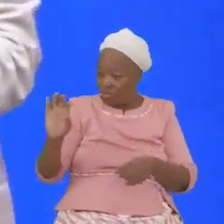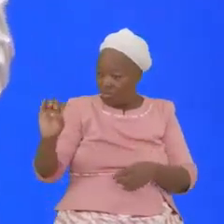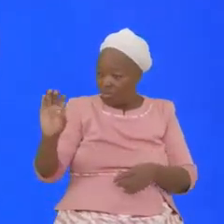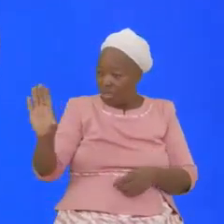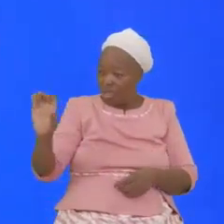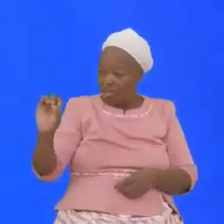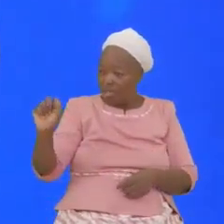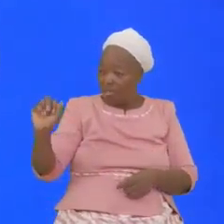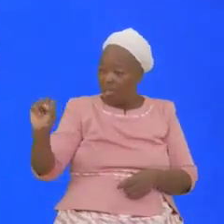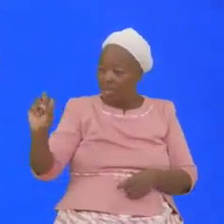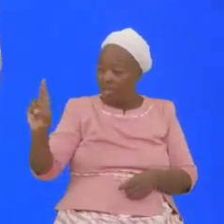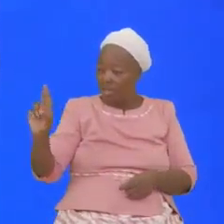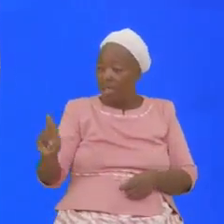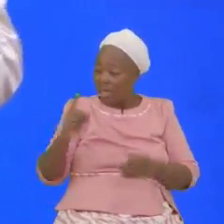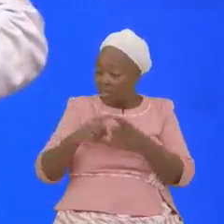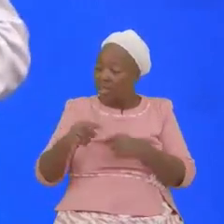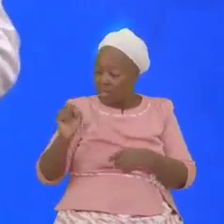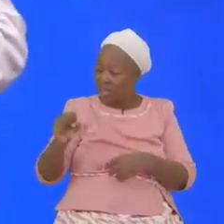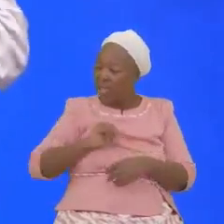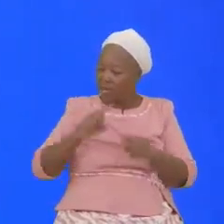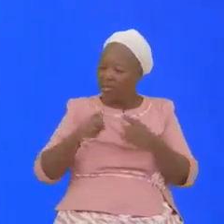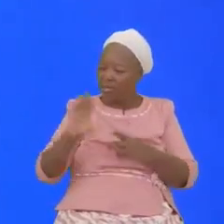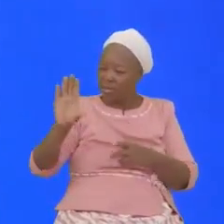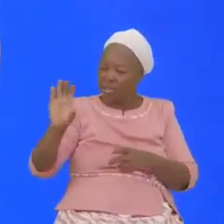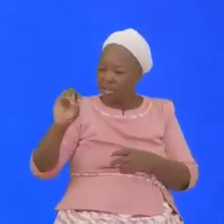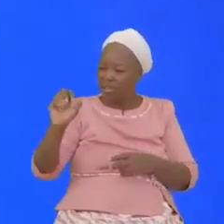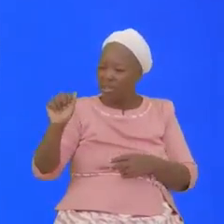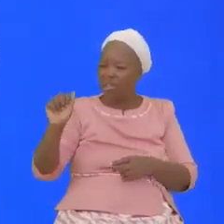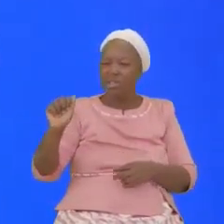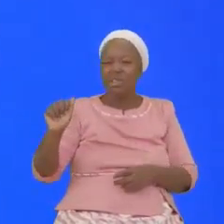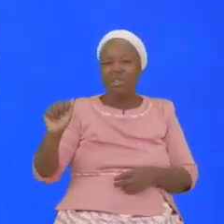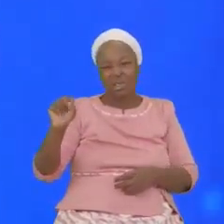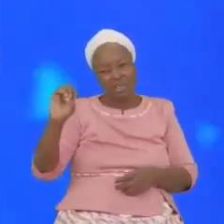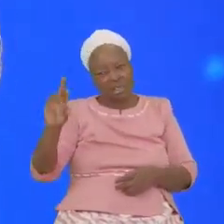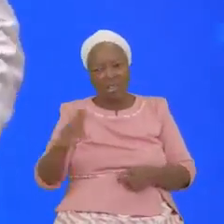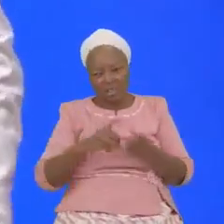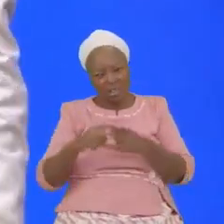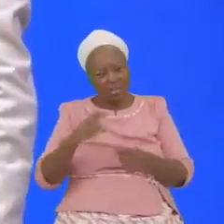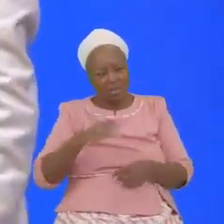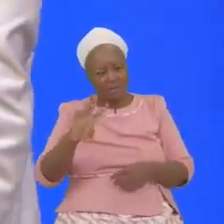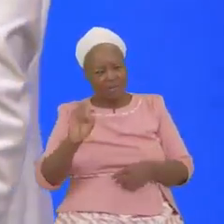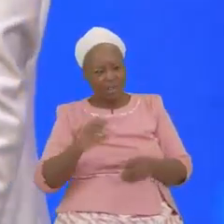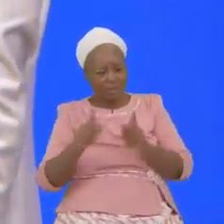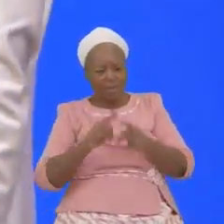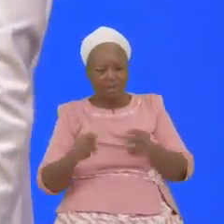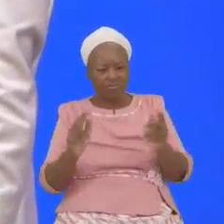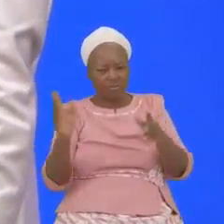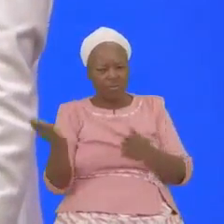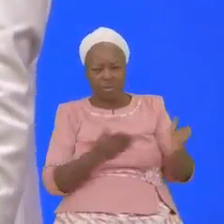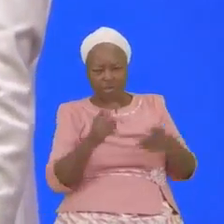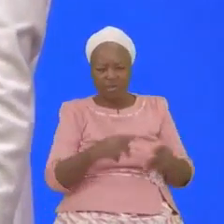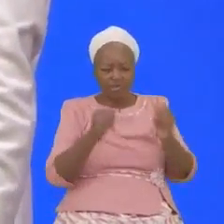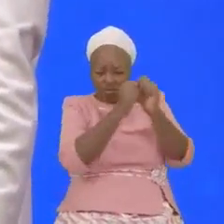40 people, more than 40 people, had bounded themselves together. And they said, we